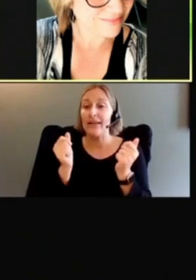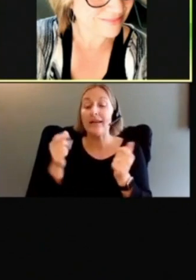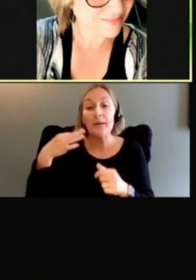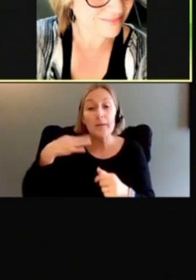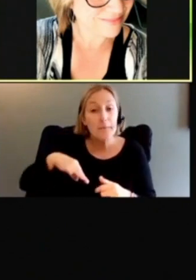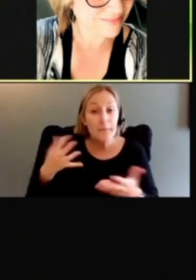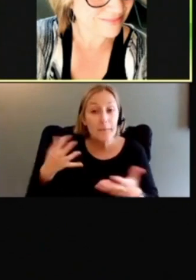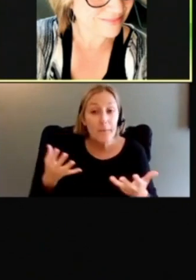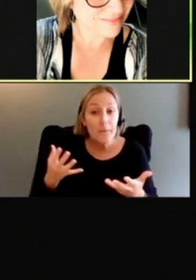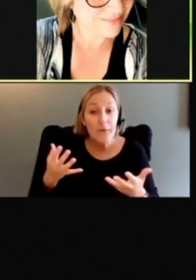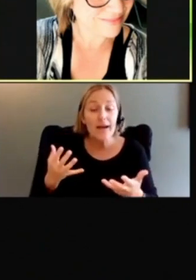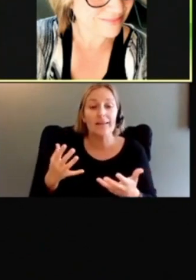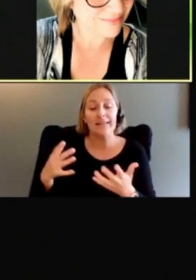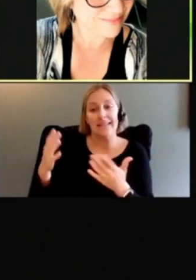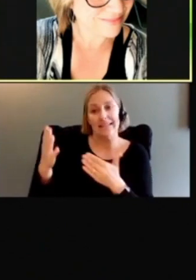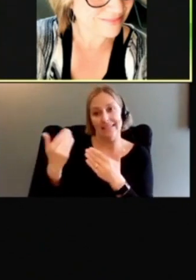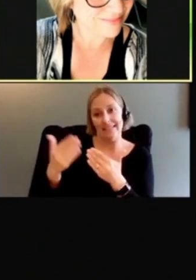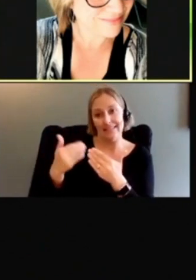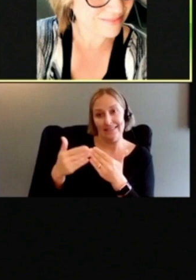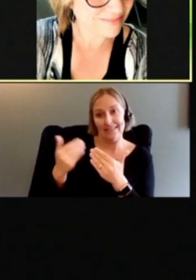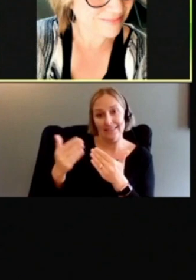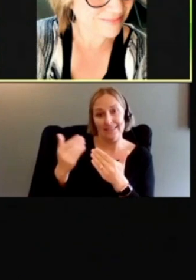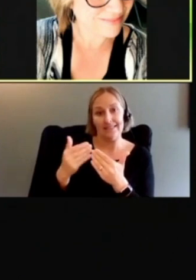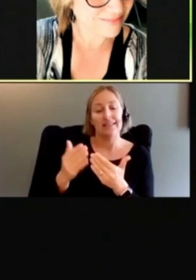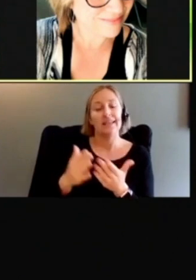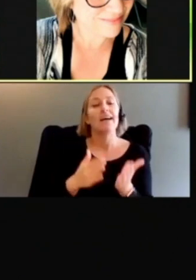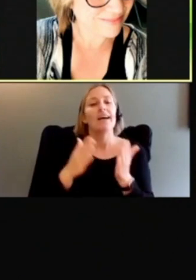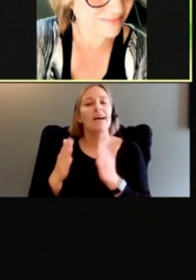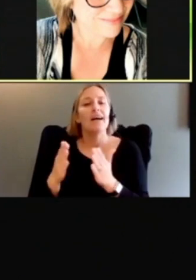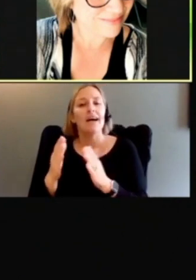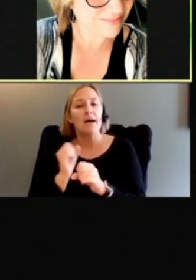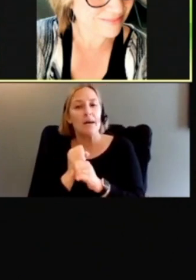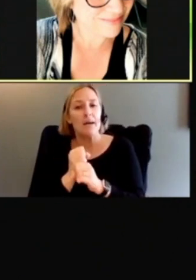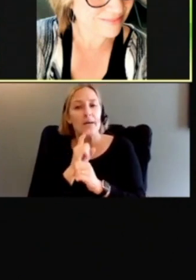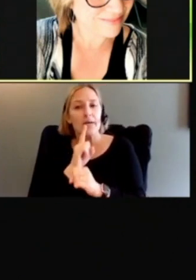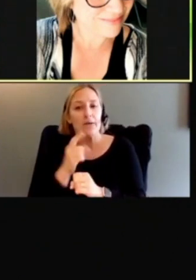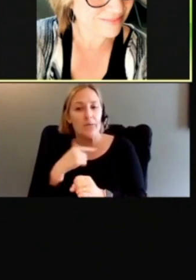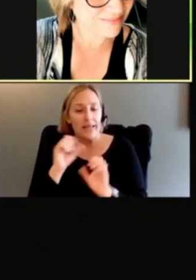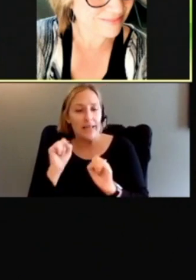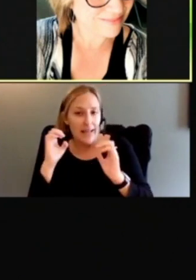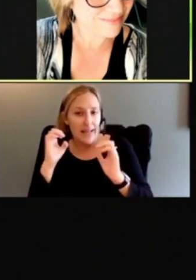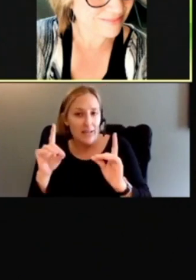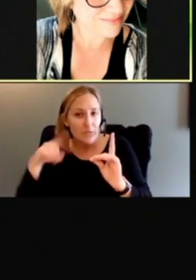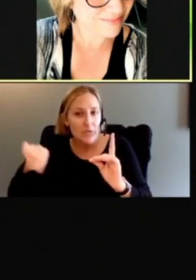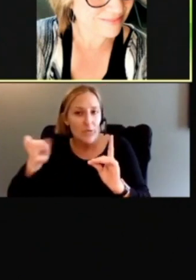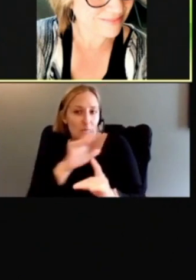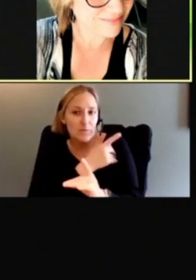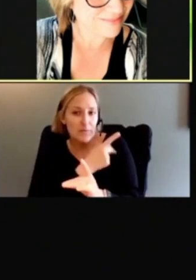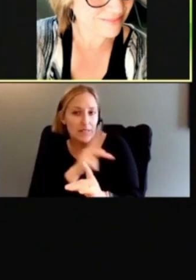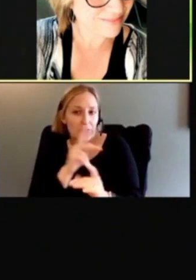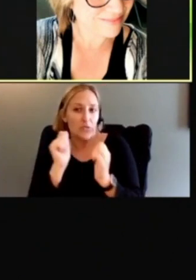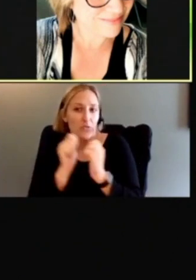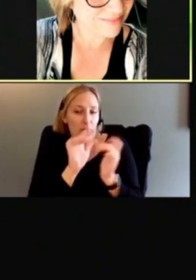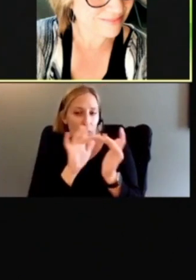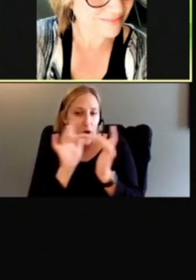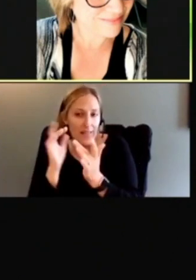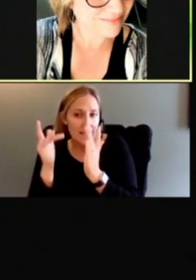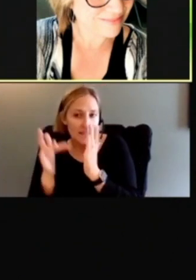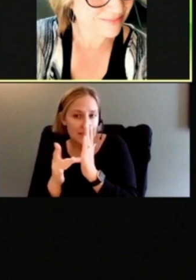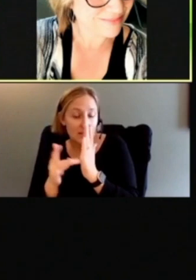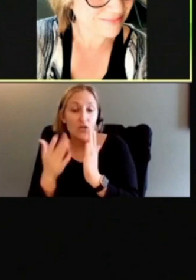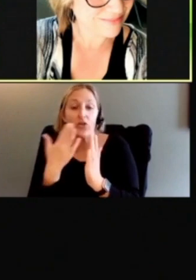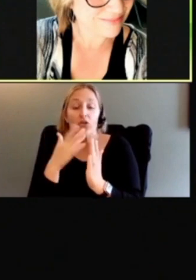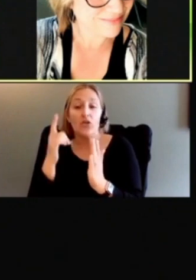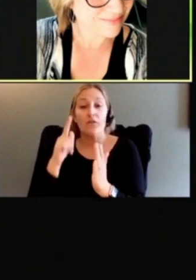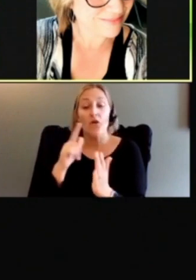all, convenience. And educating patients with online technology is good for both medical practices and their patients.